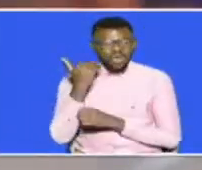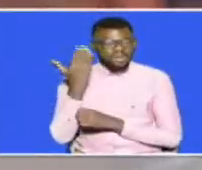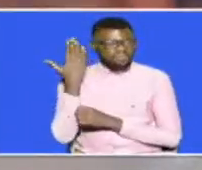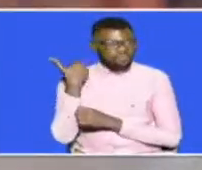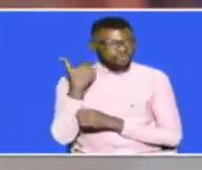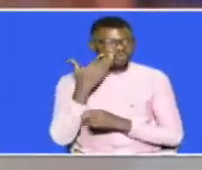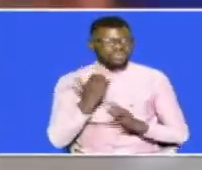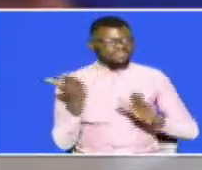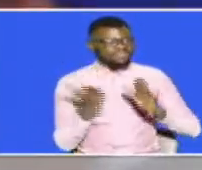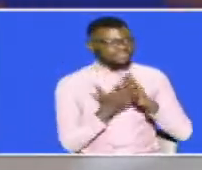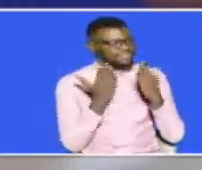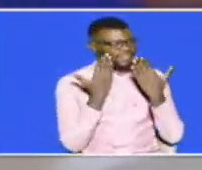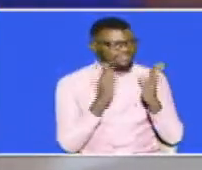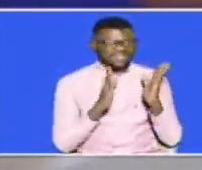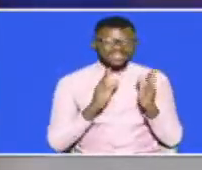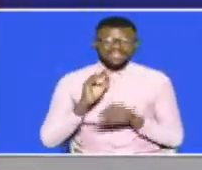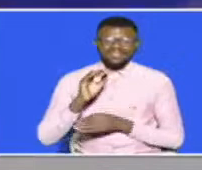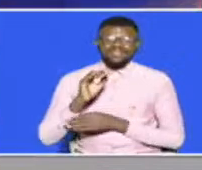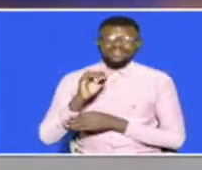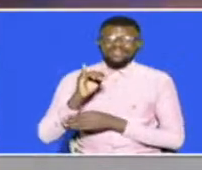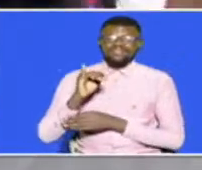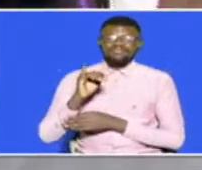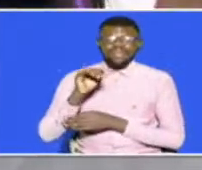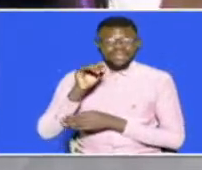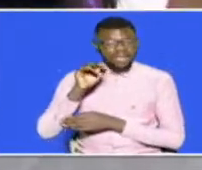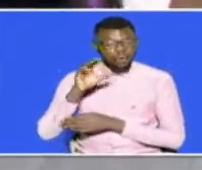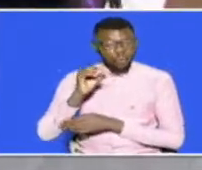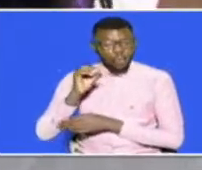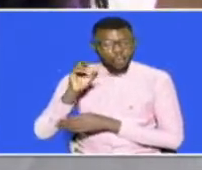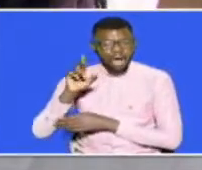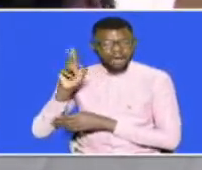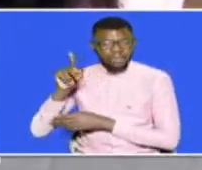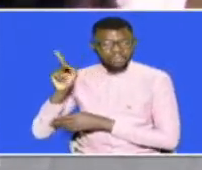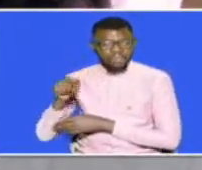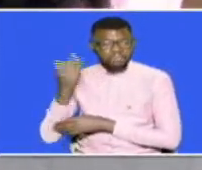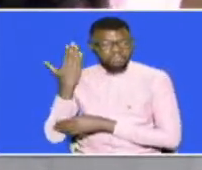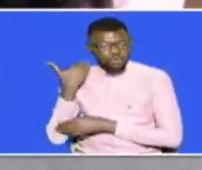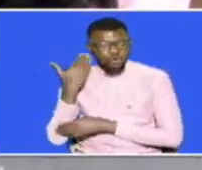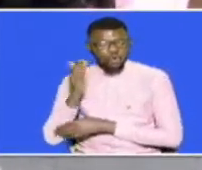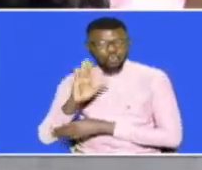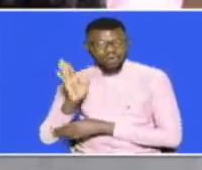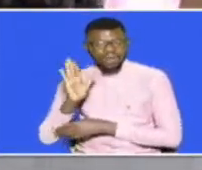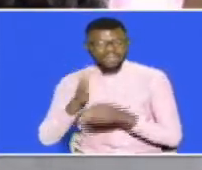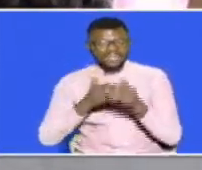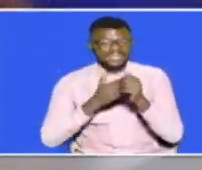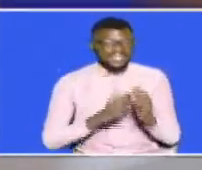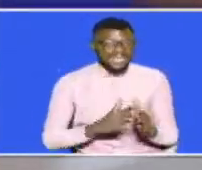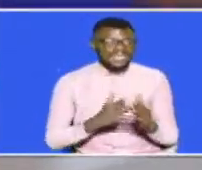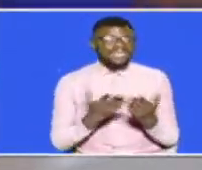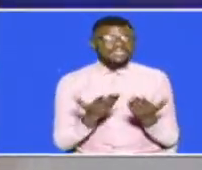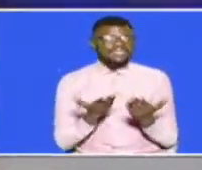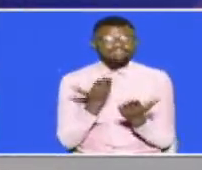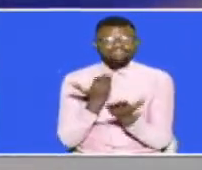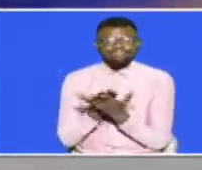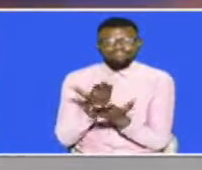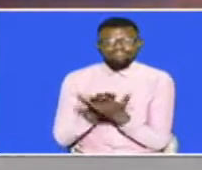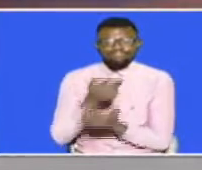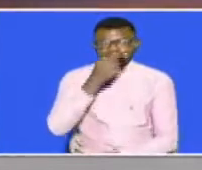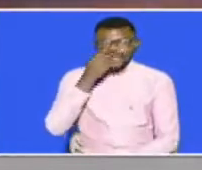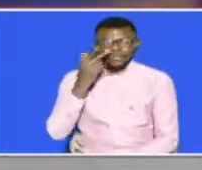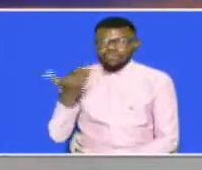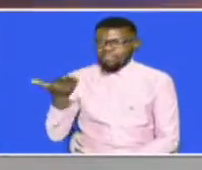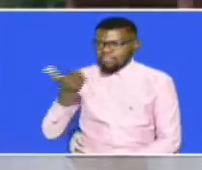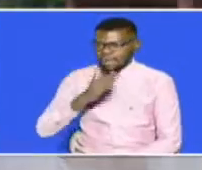the Registrar of Political Parties. Just the other day, a section of Wiper leaders and aspirants asked Kalonzo to consider going back to